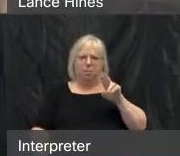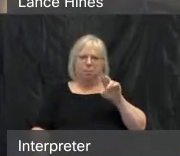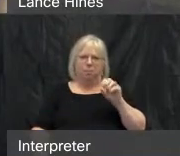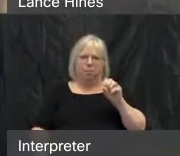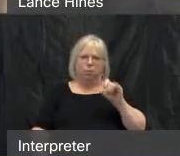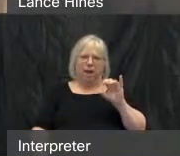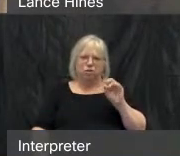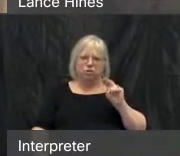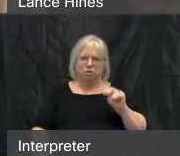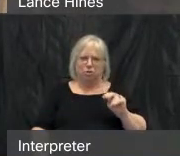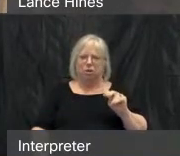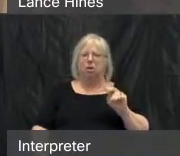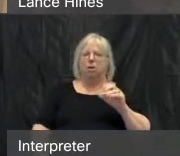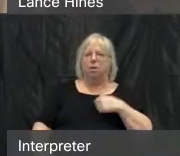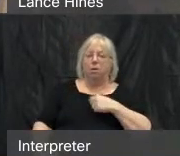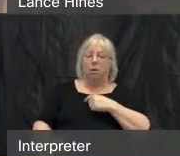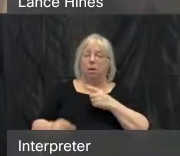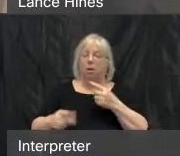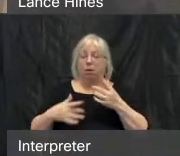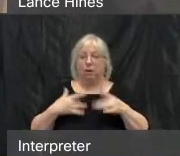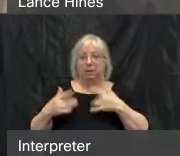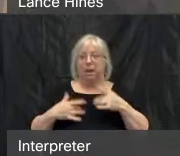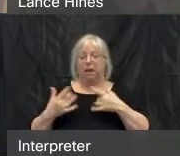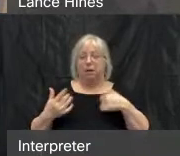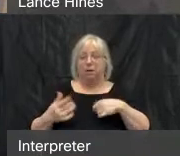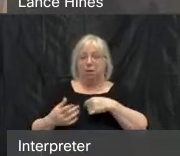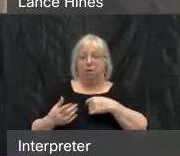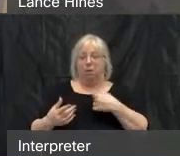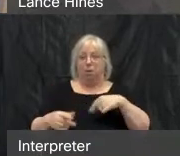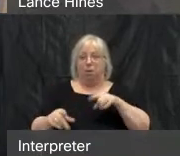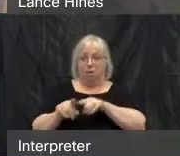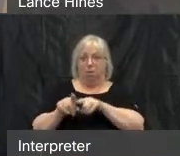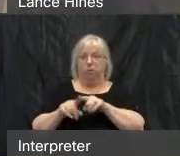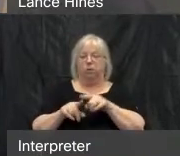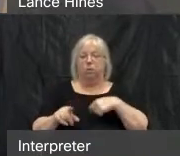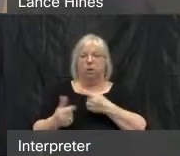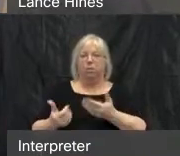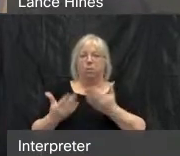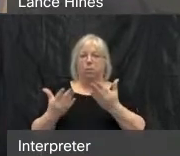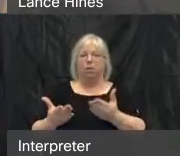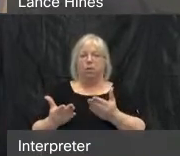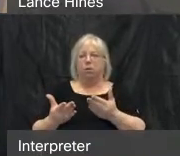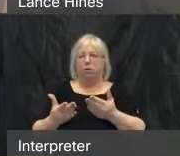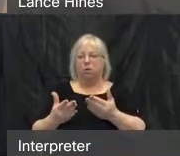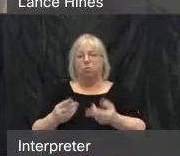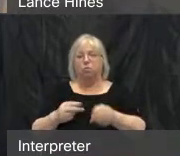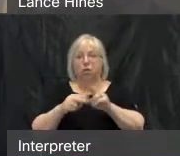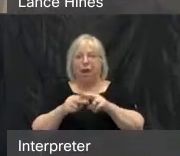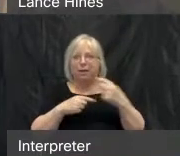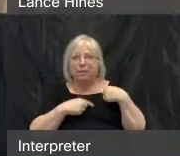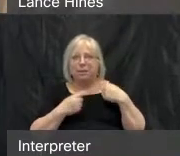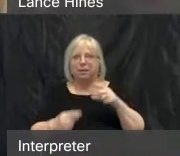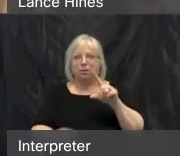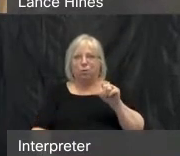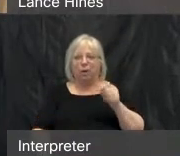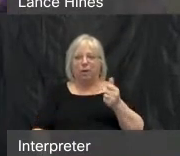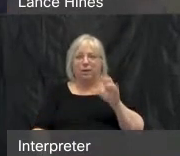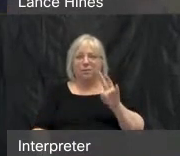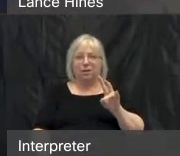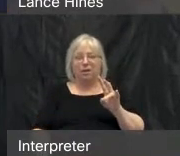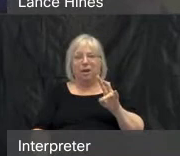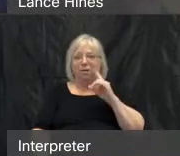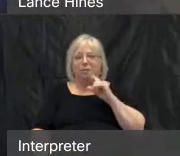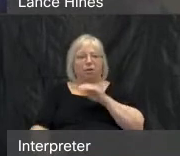we're excited that we're able to also propose this is the first time we'll be able to do raises since 2017